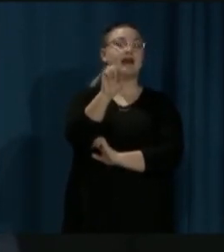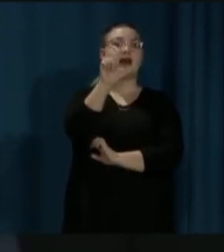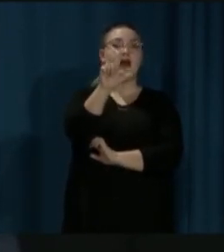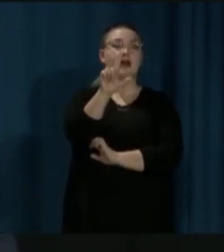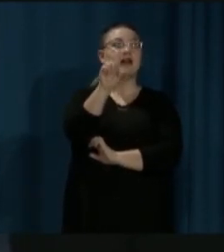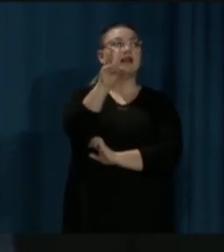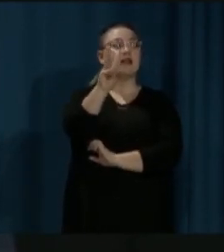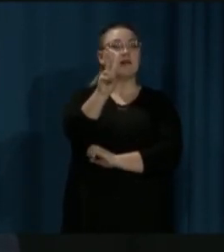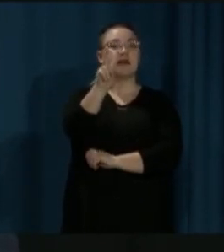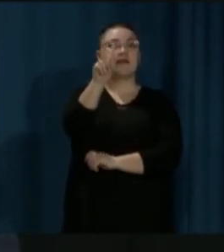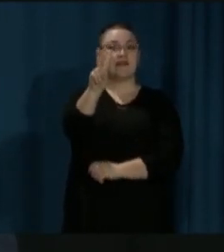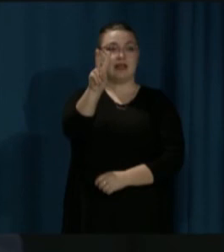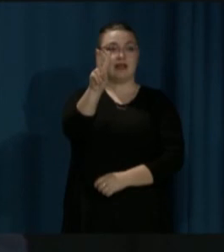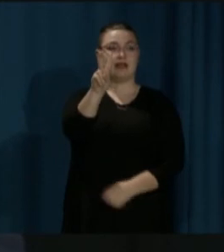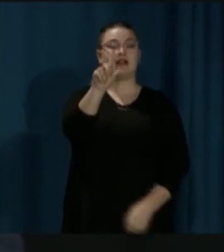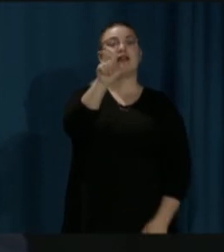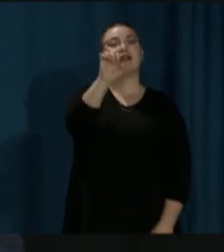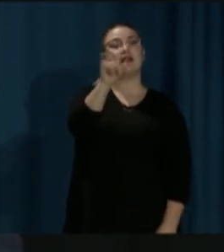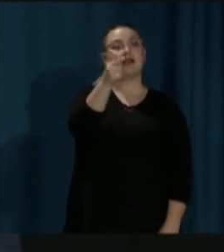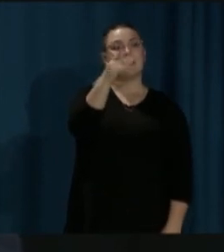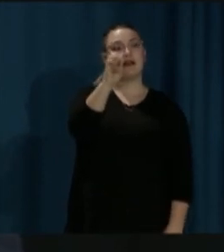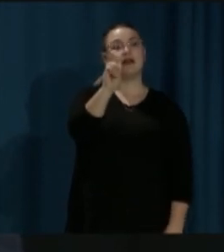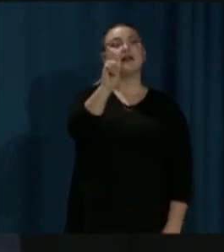league@lwvdayton.org. That's